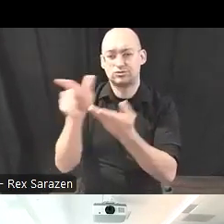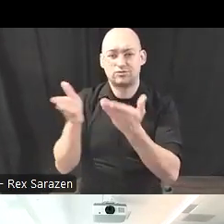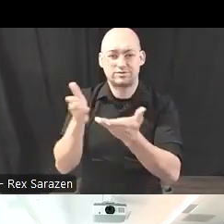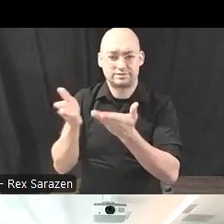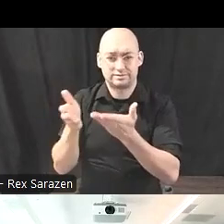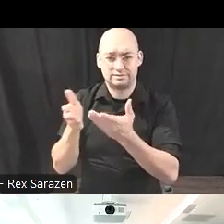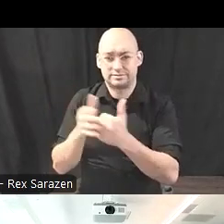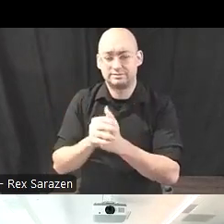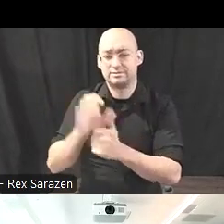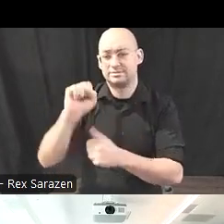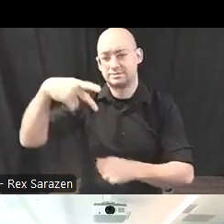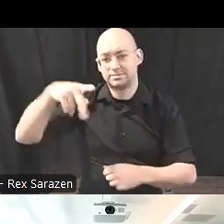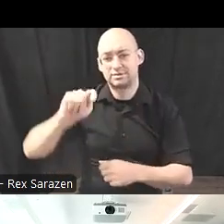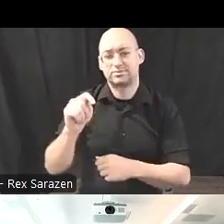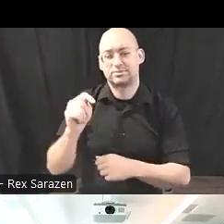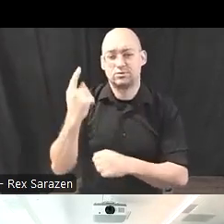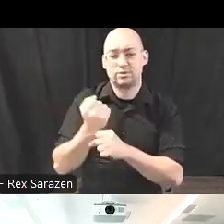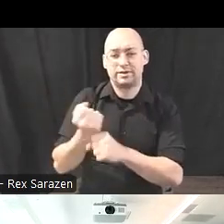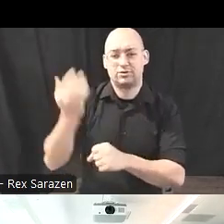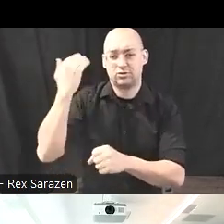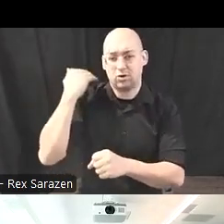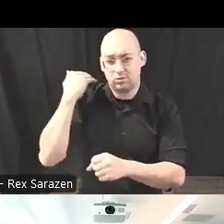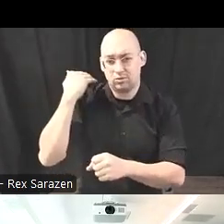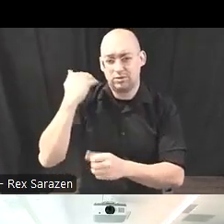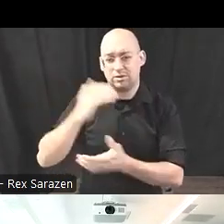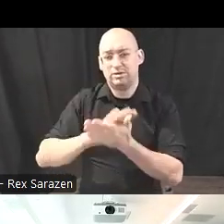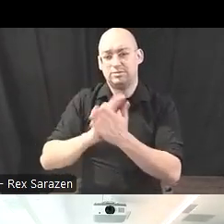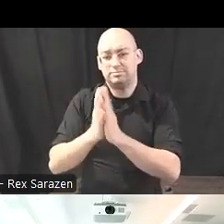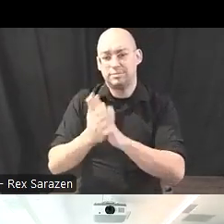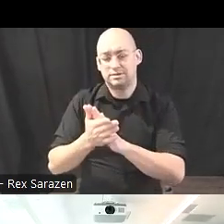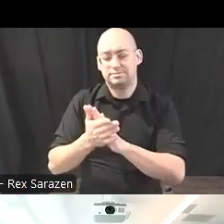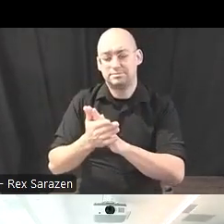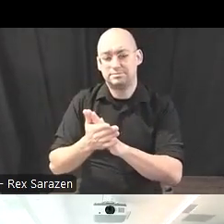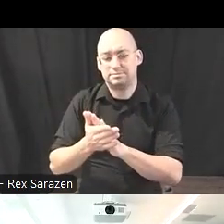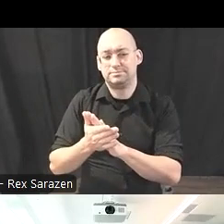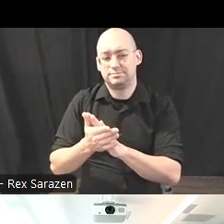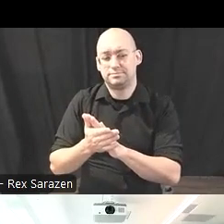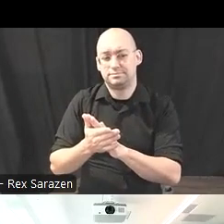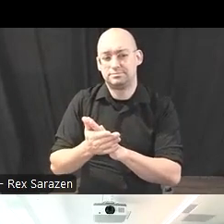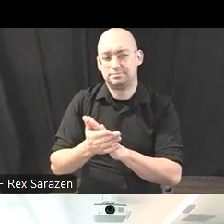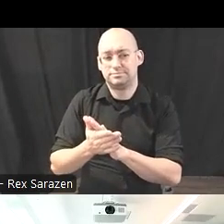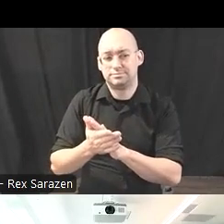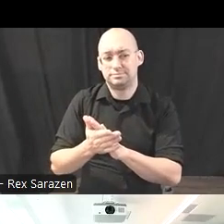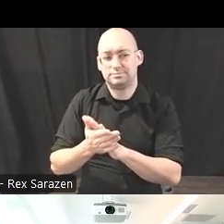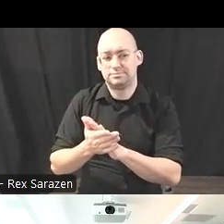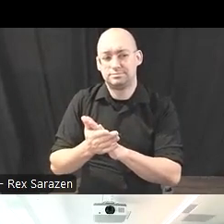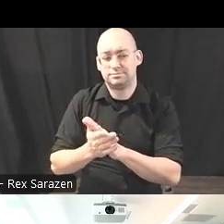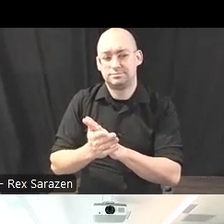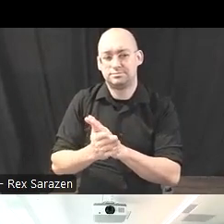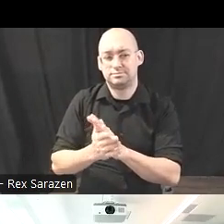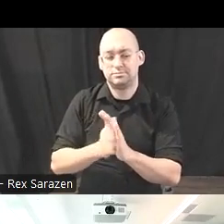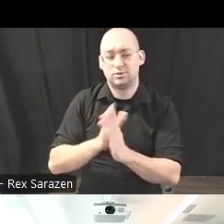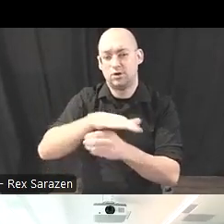in September of last year, Secretary Johnson was asked to serve over all of Health and